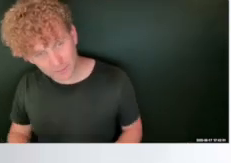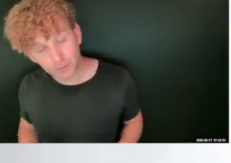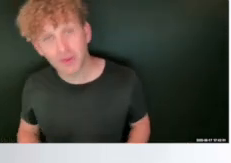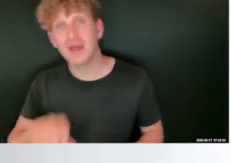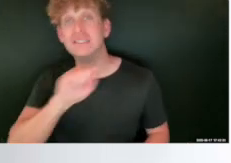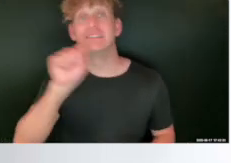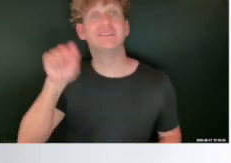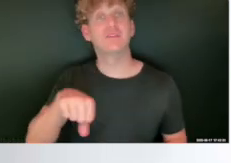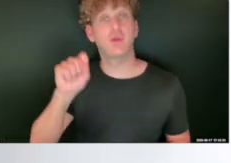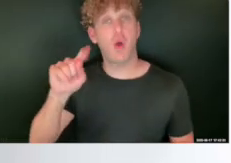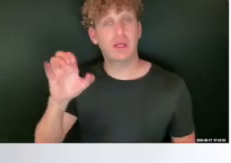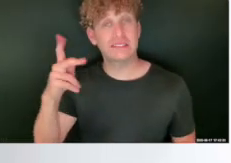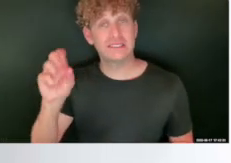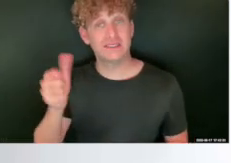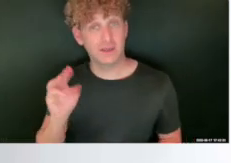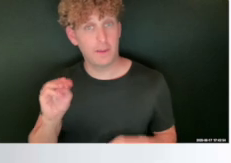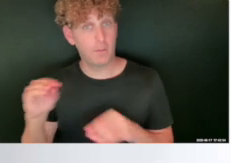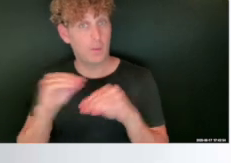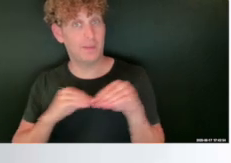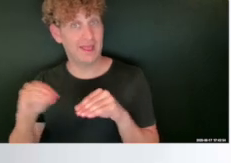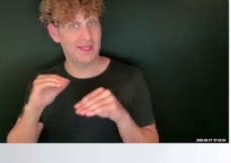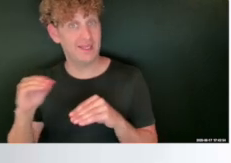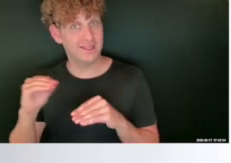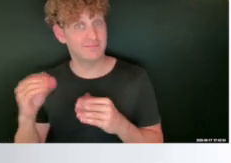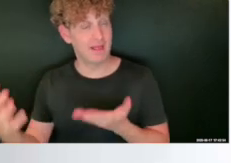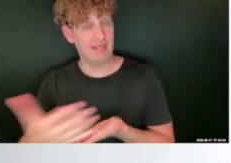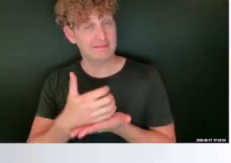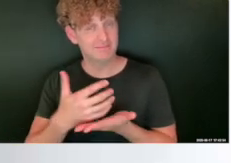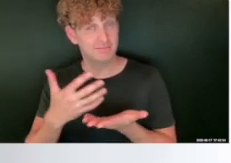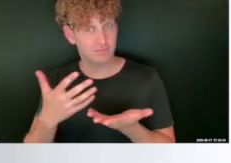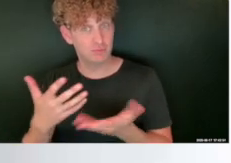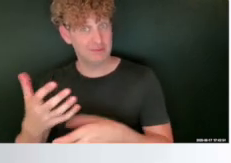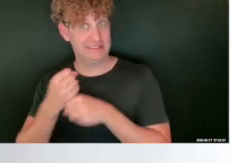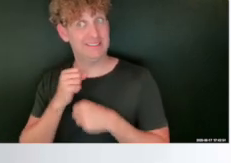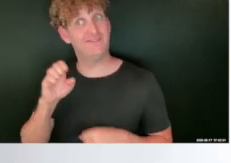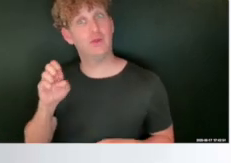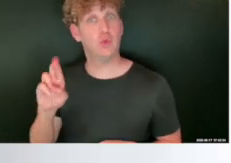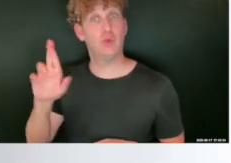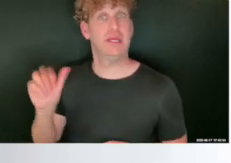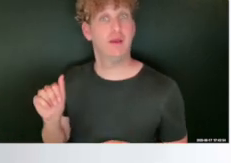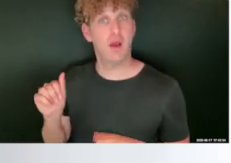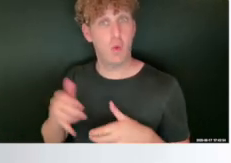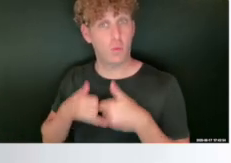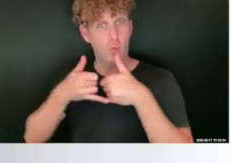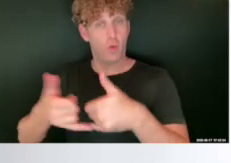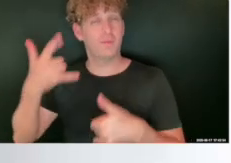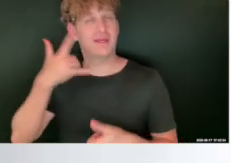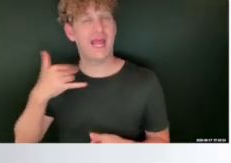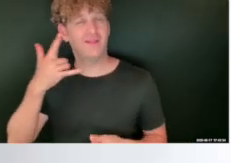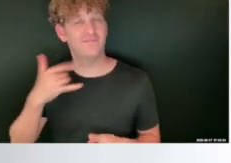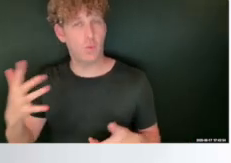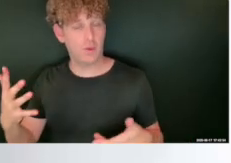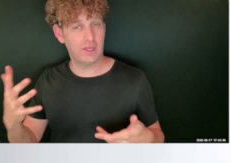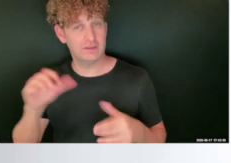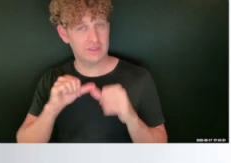been committed to planning and capacity building. So far, 7 planning grants are in progress, and we plan to fund